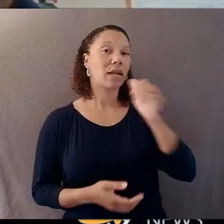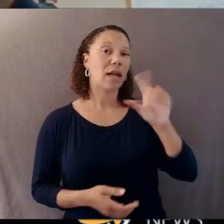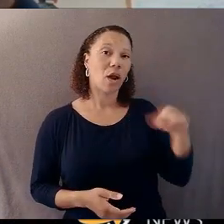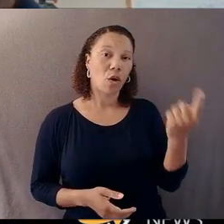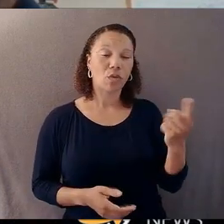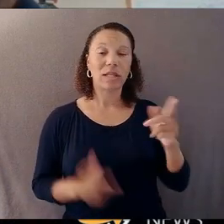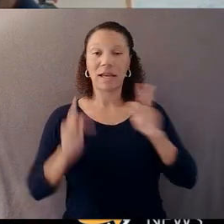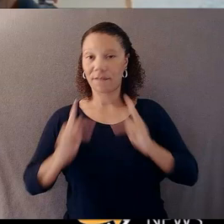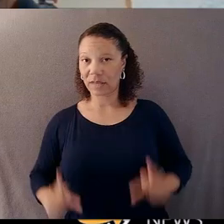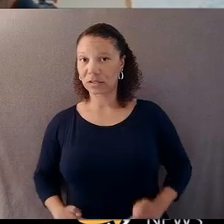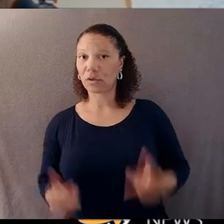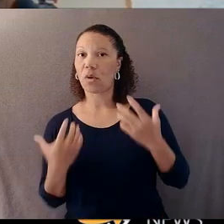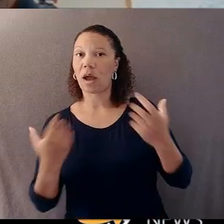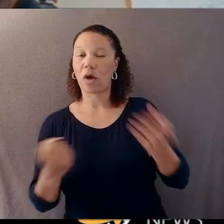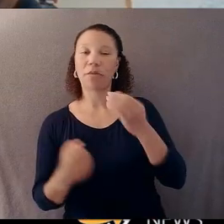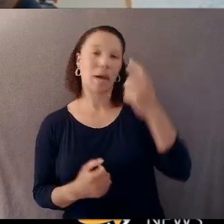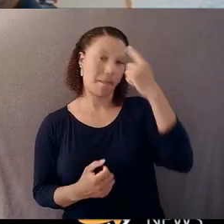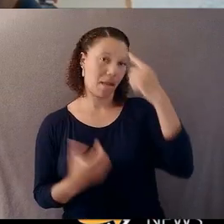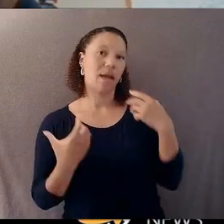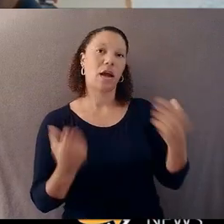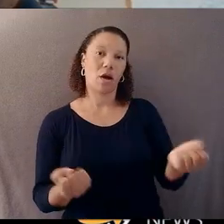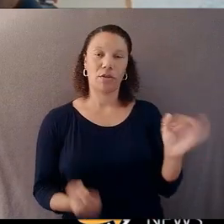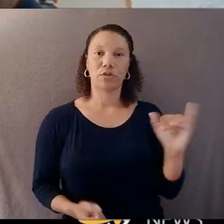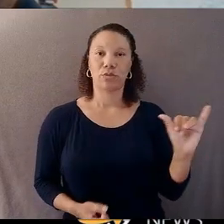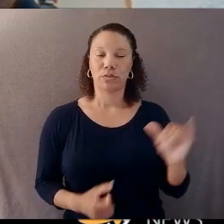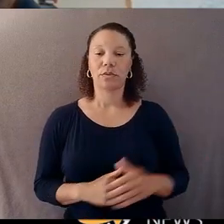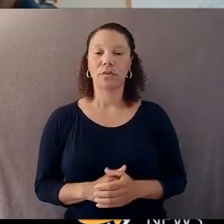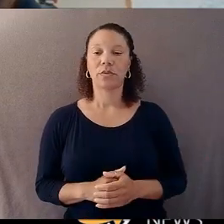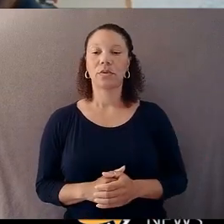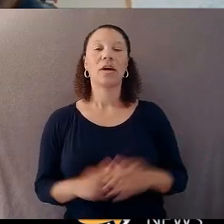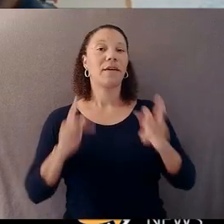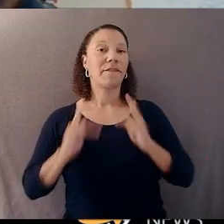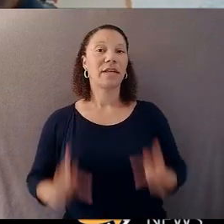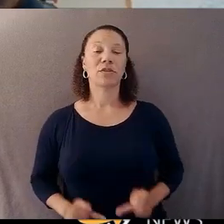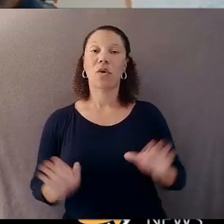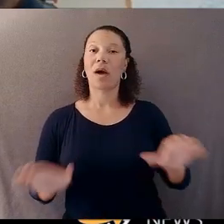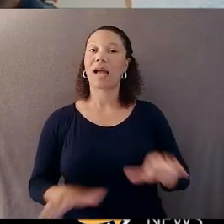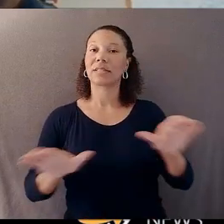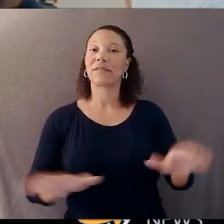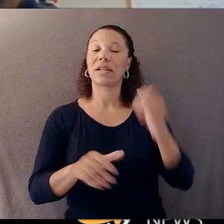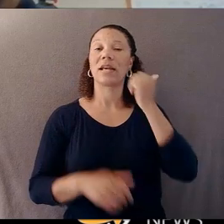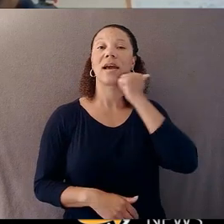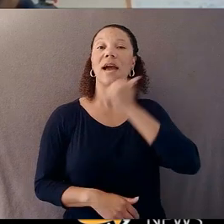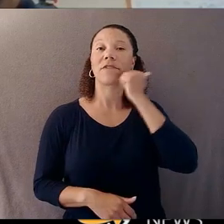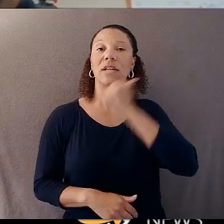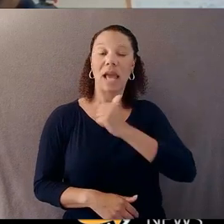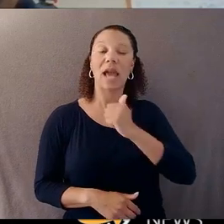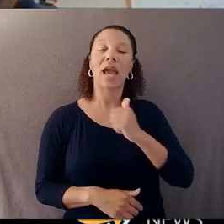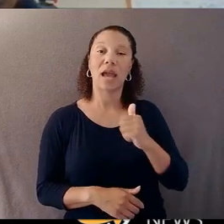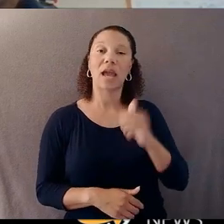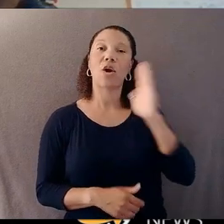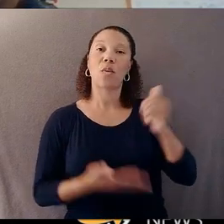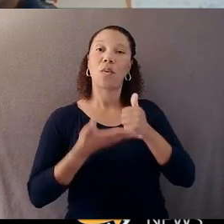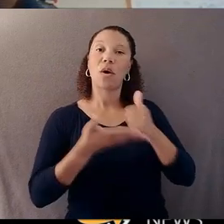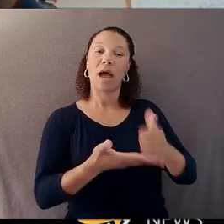physical health, but your mind health as well. So physical activity every single day, it's associated with lower